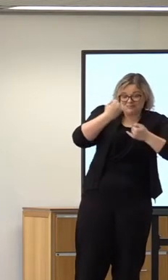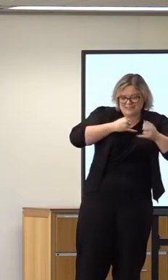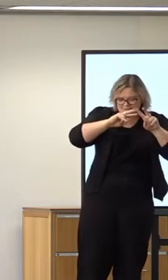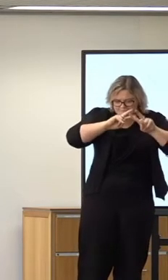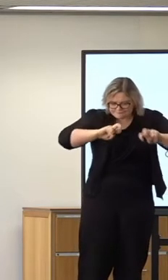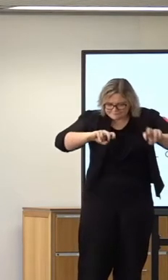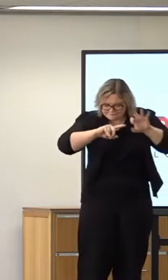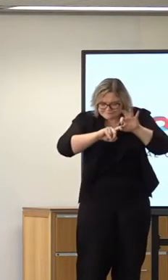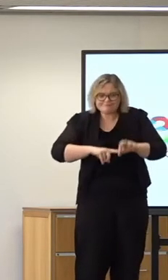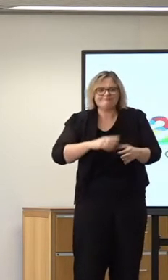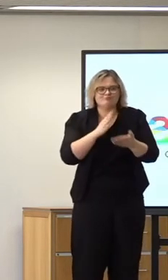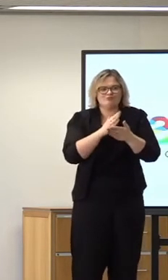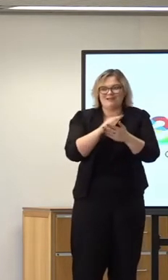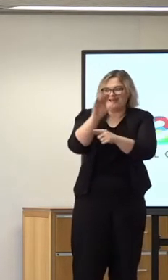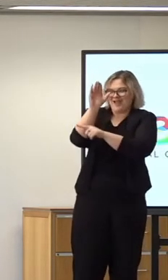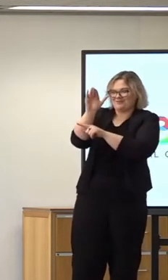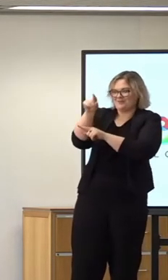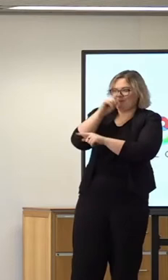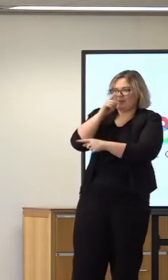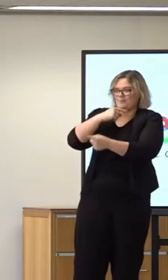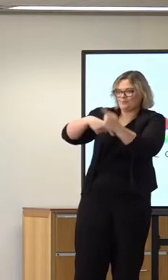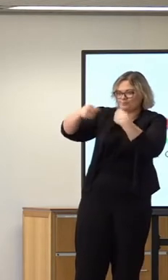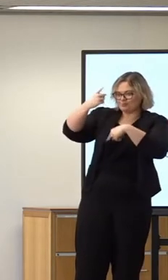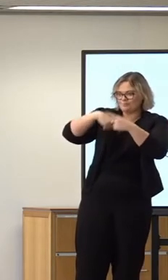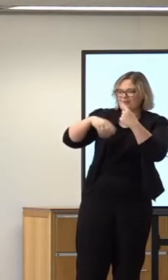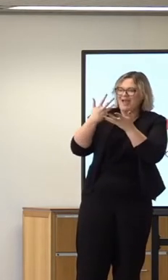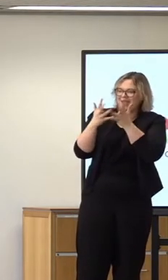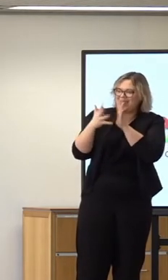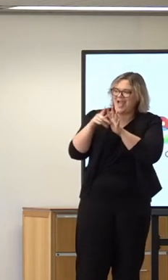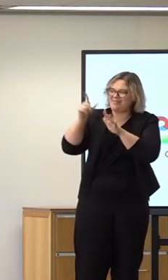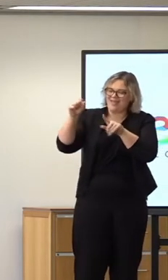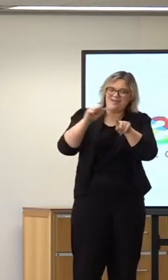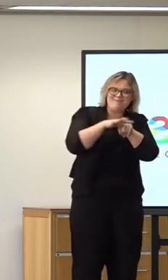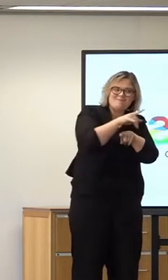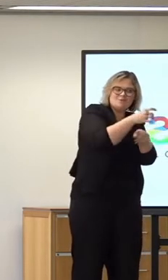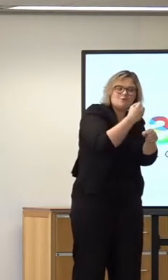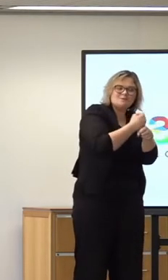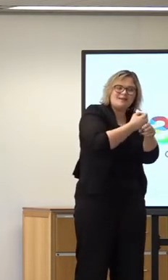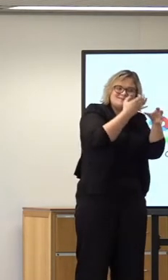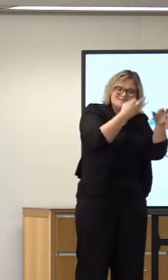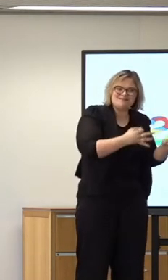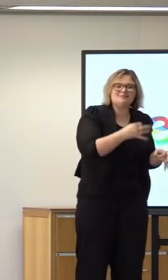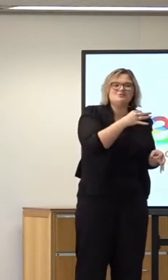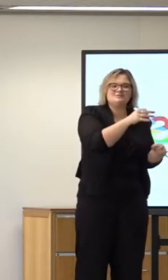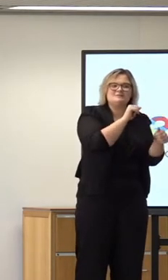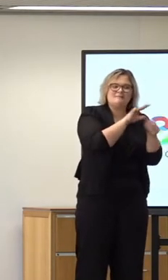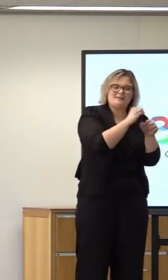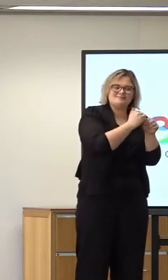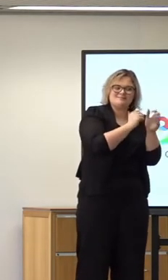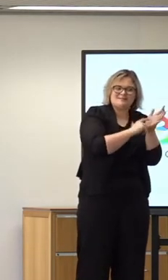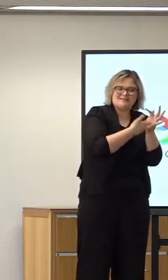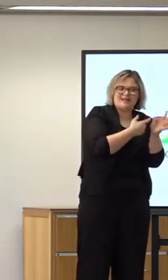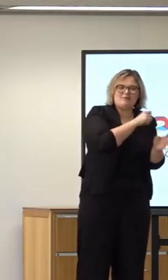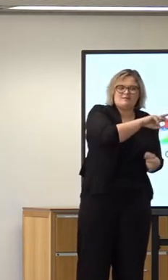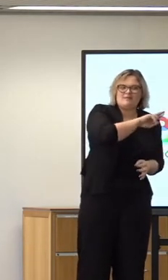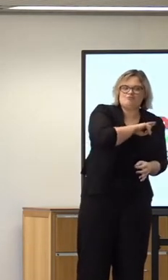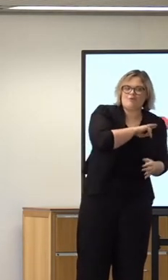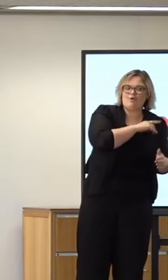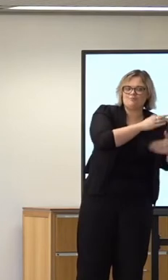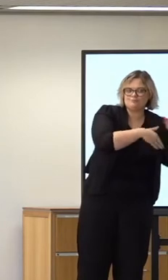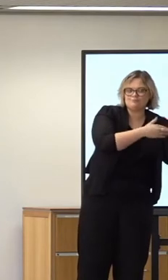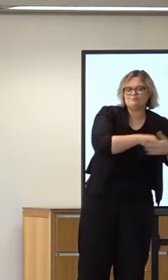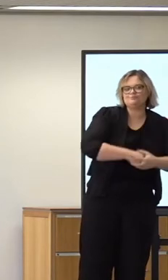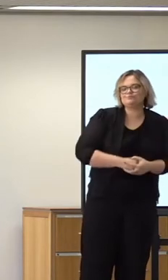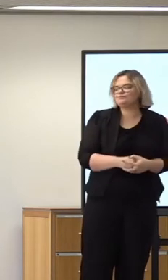outside voices, and actually, and how those voices are bringing that decision-making process is something that needs to be addressed inside the gallery as well, and what that commissioning process is as well,